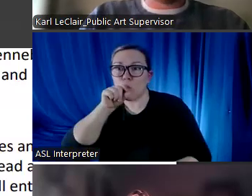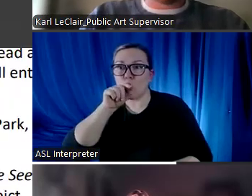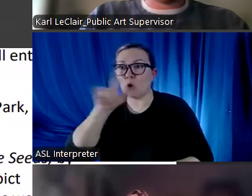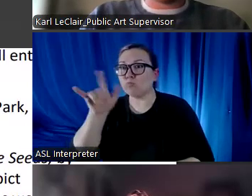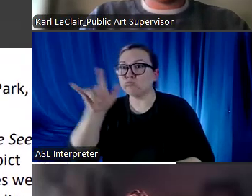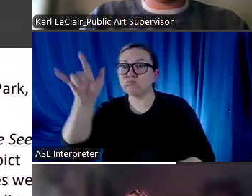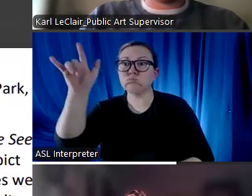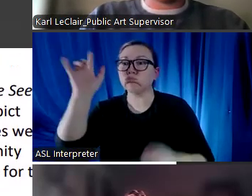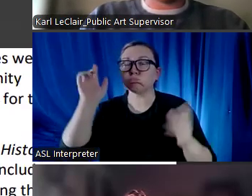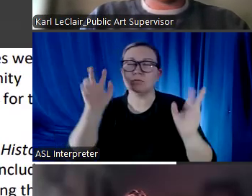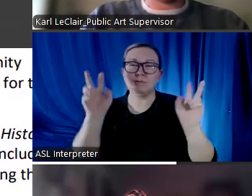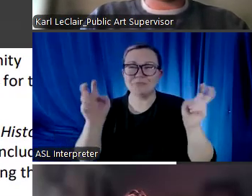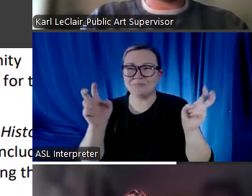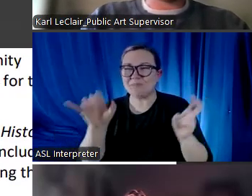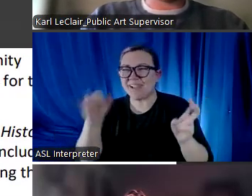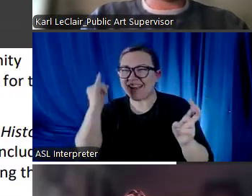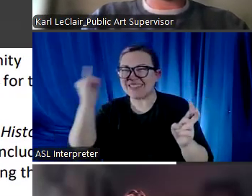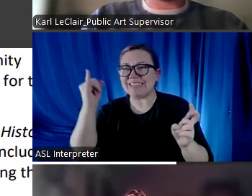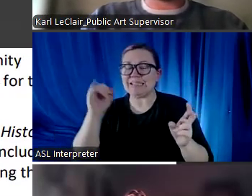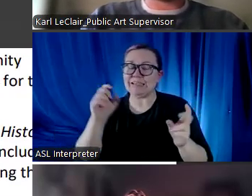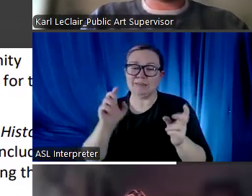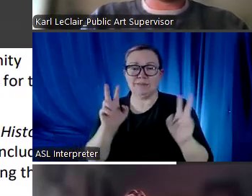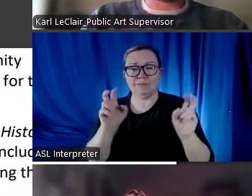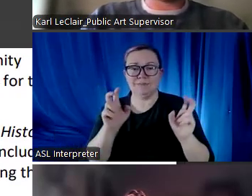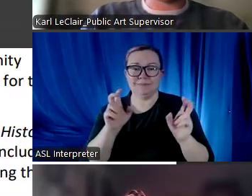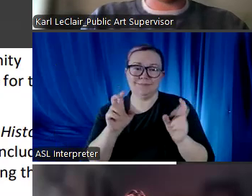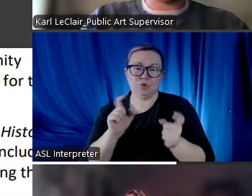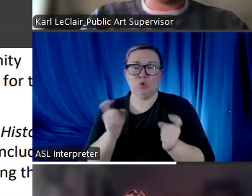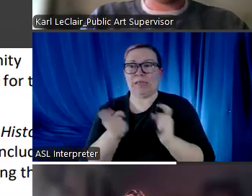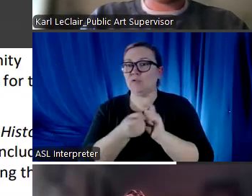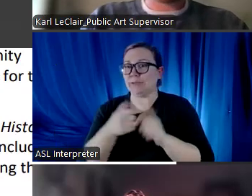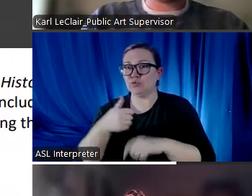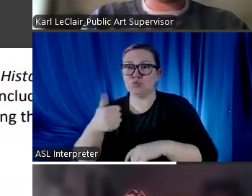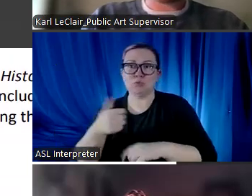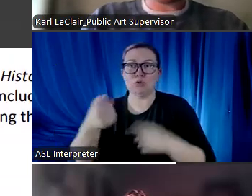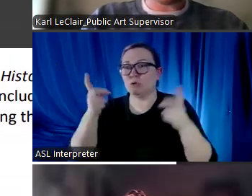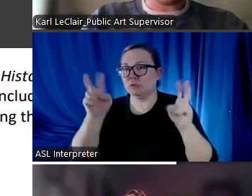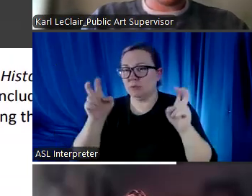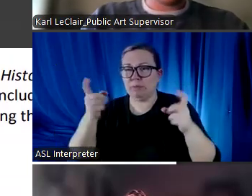So kind of playing off the idea of the transportation that happens through reading.